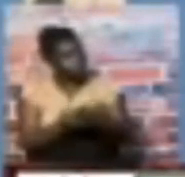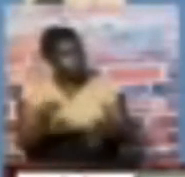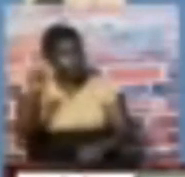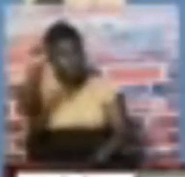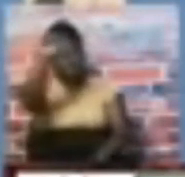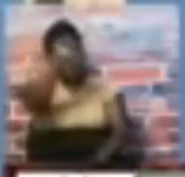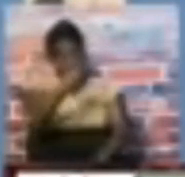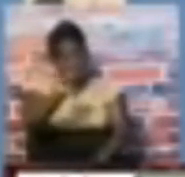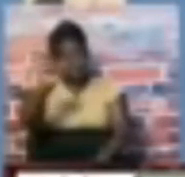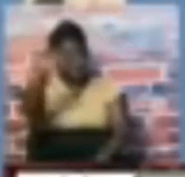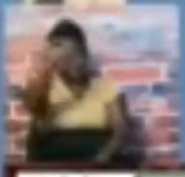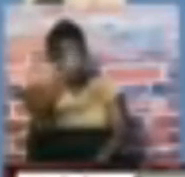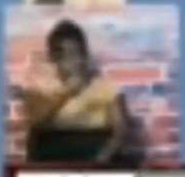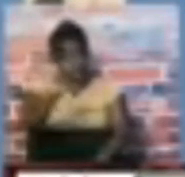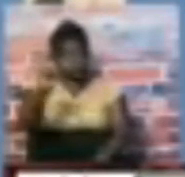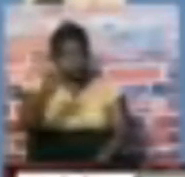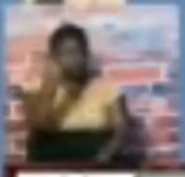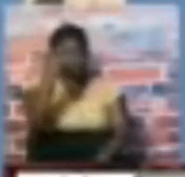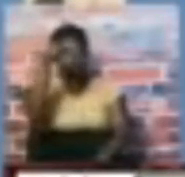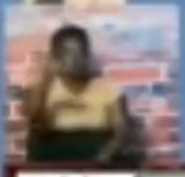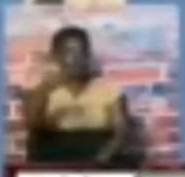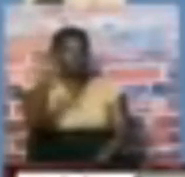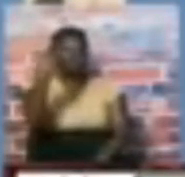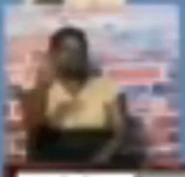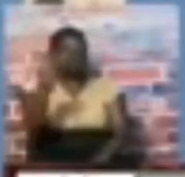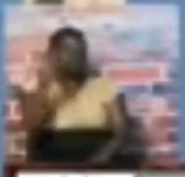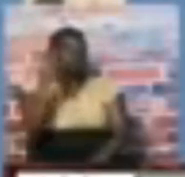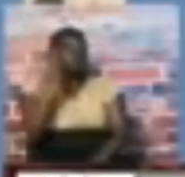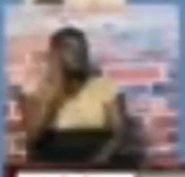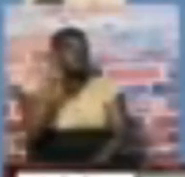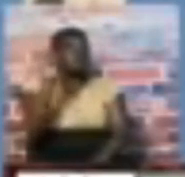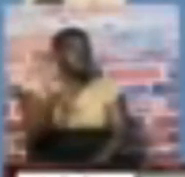Airtel, 1.2 billion shillings.